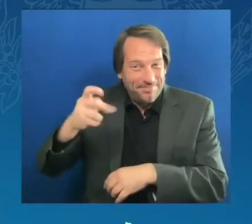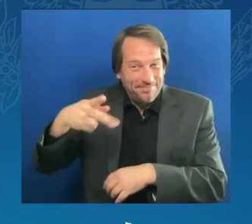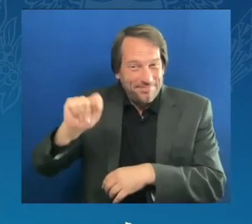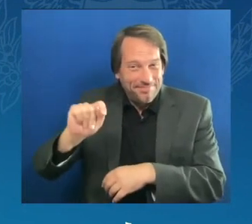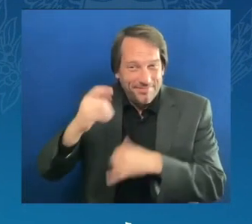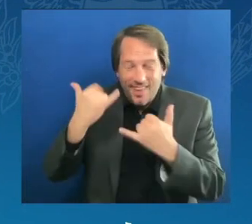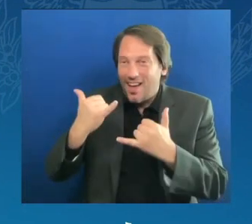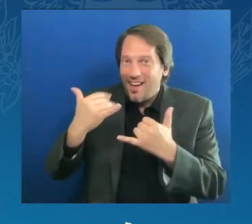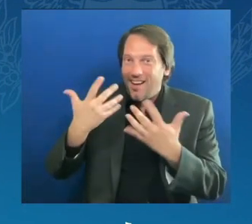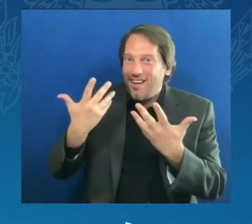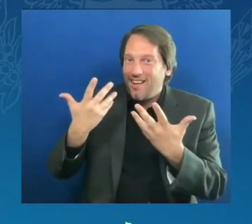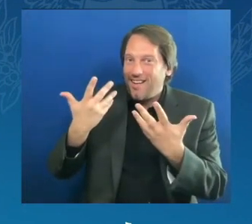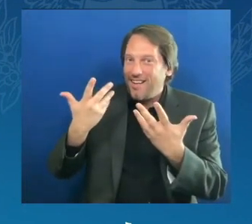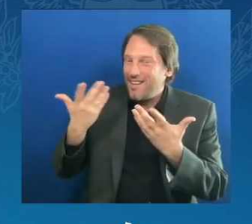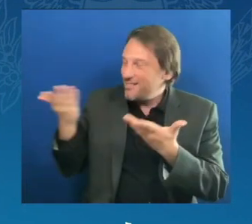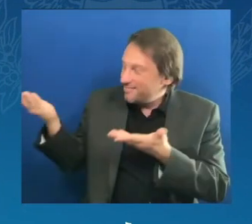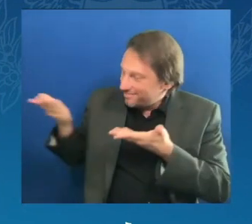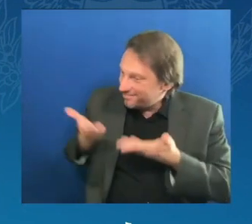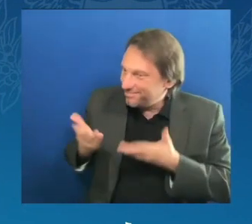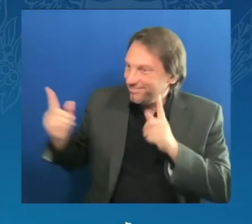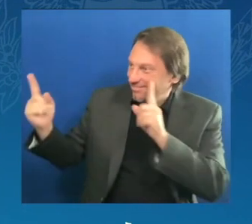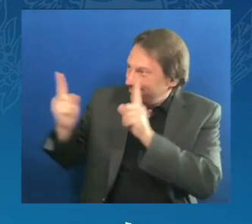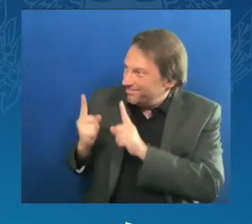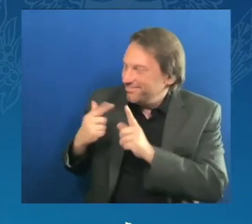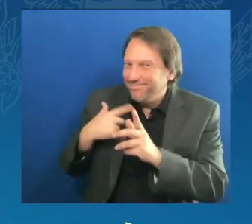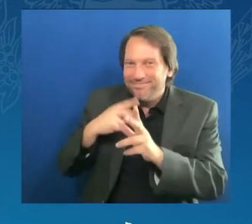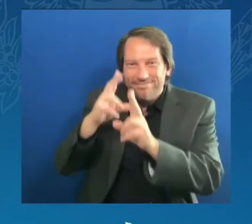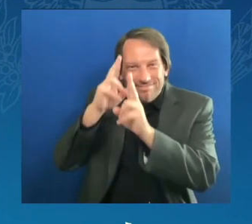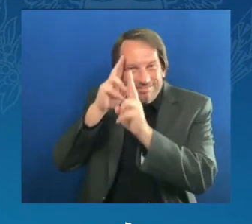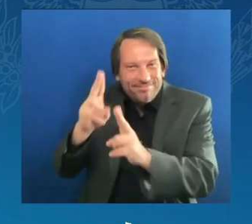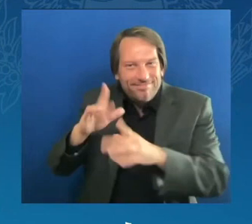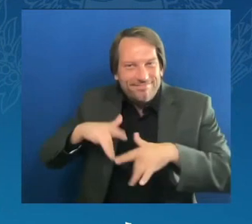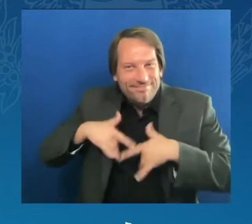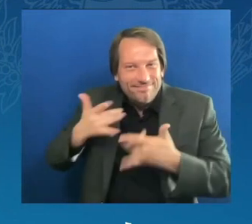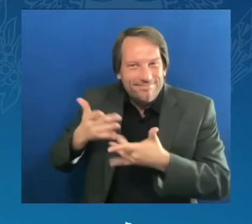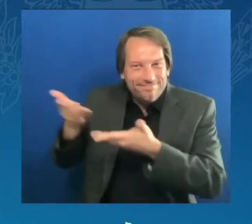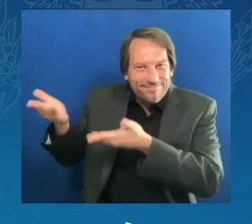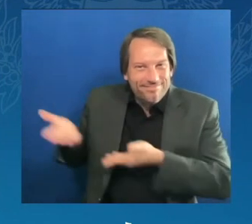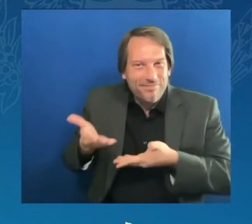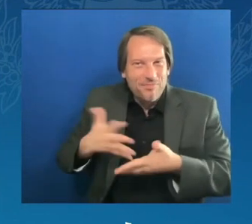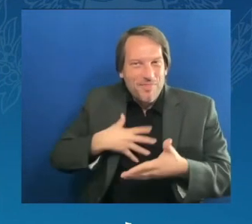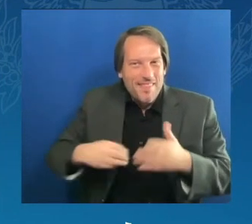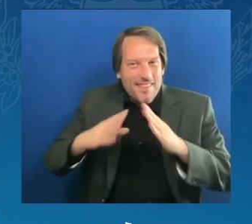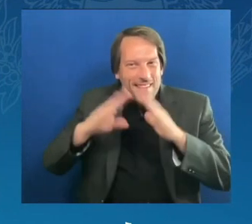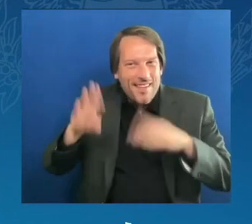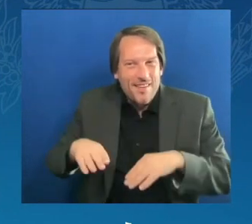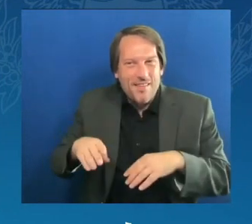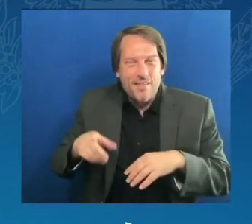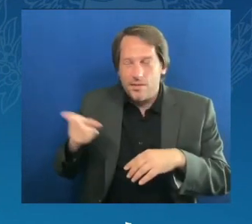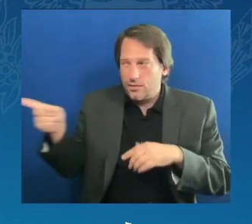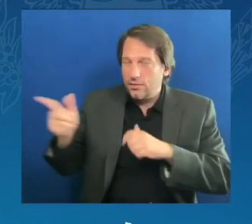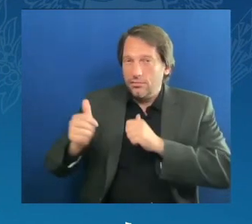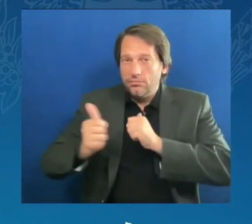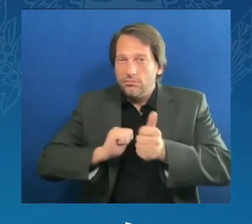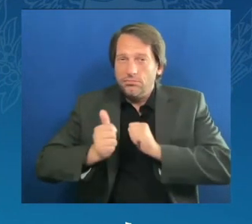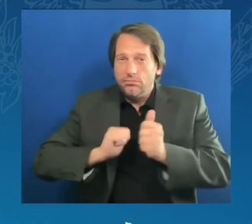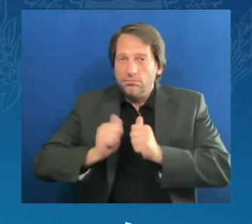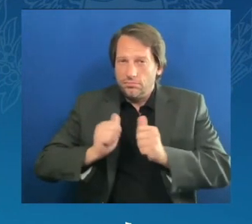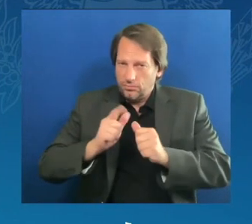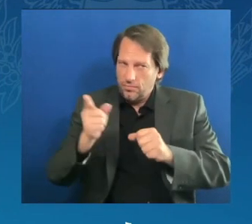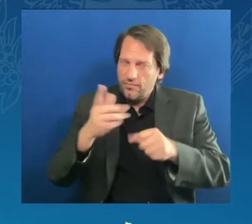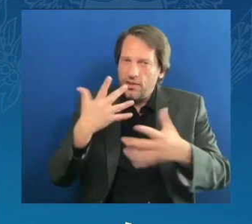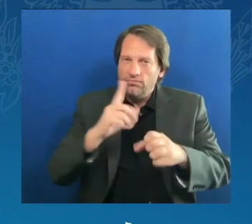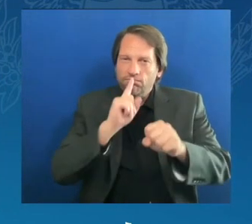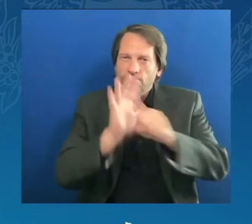campaign, you vowed to combat corruption. You pledged to build a coalition to represent all Guatemalans